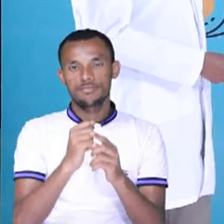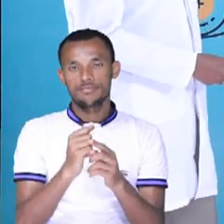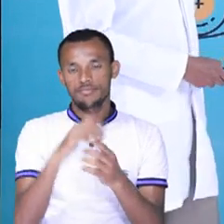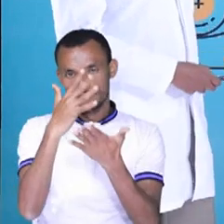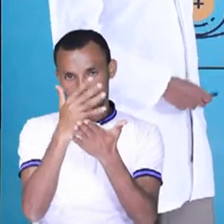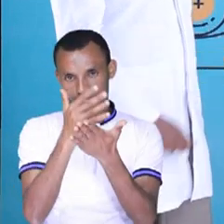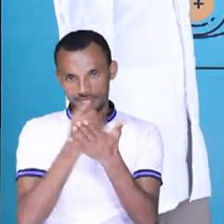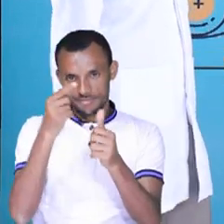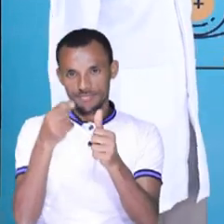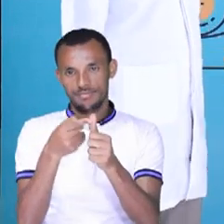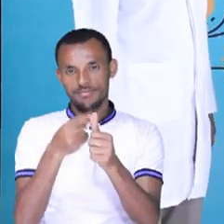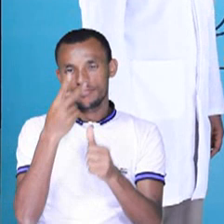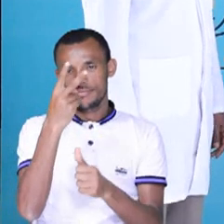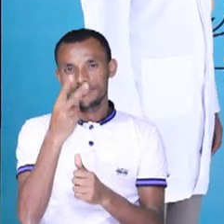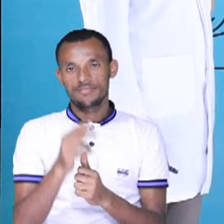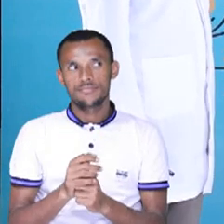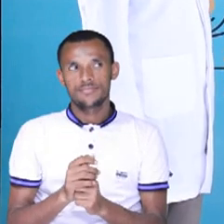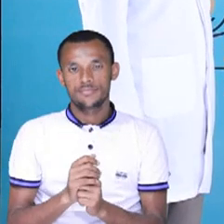Take the first one.